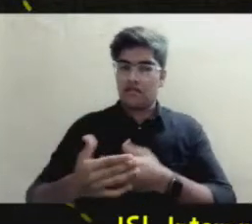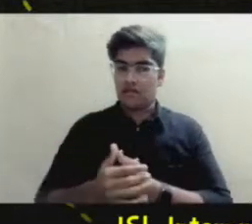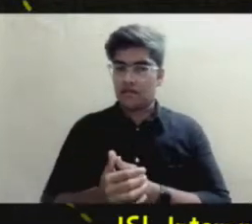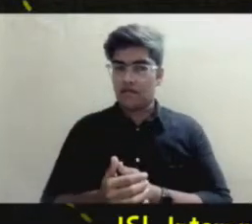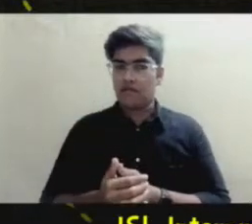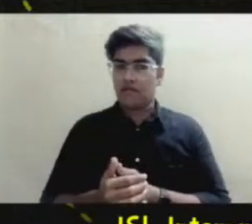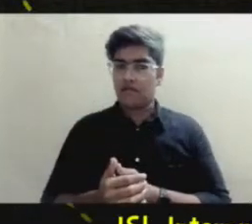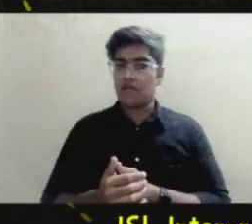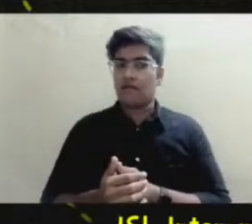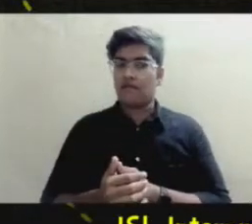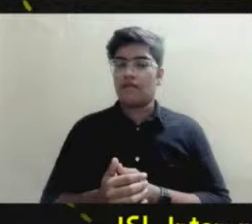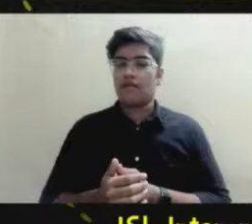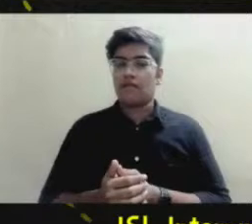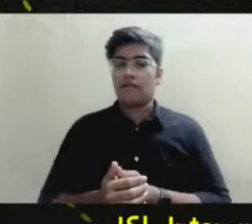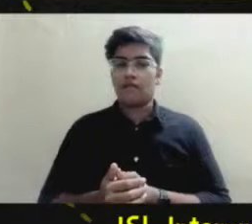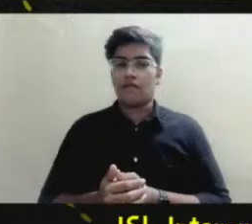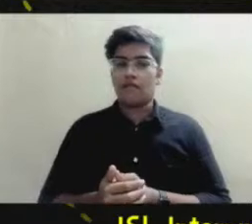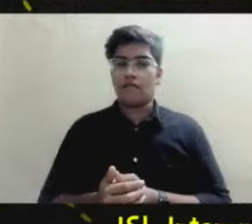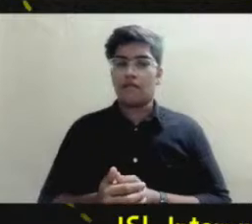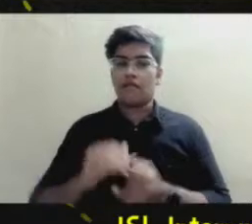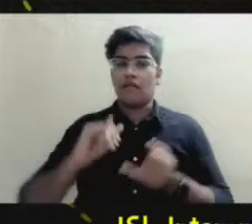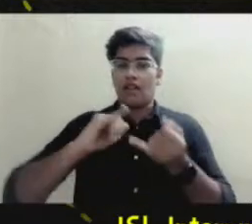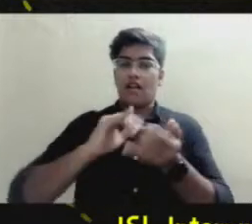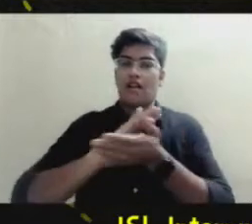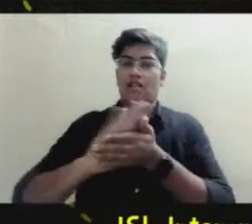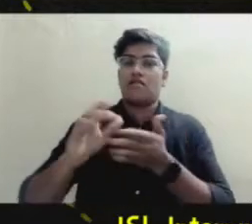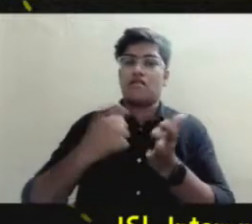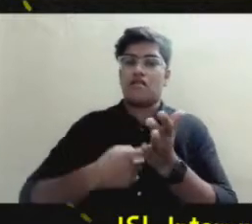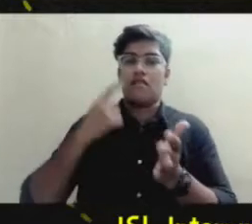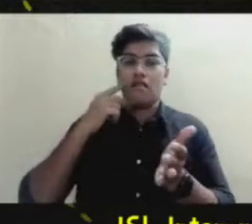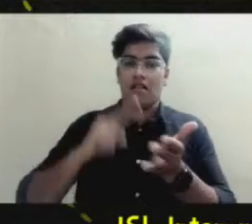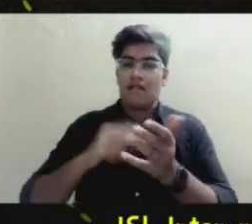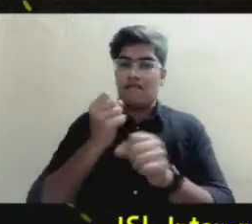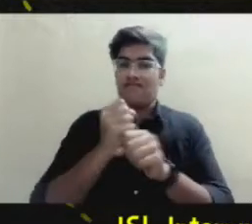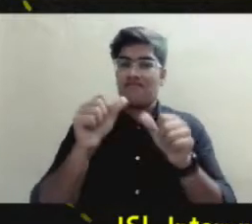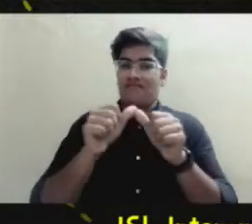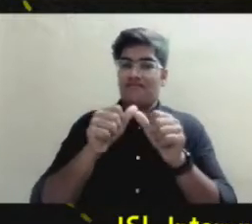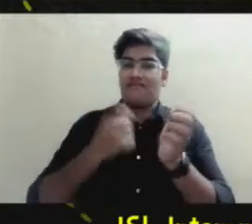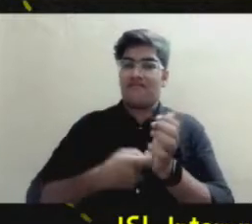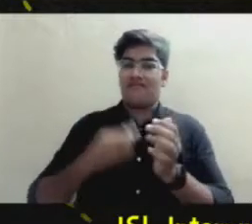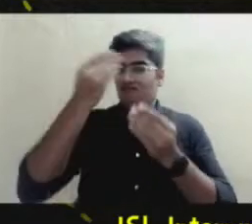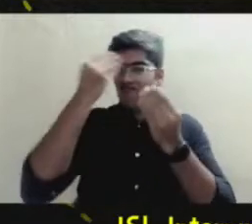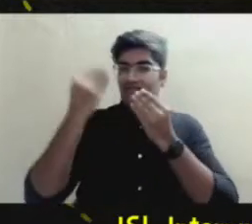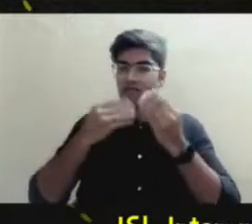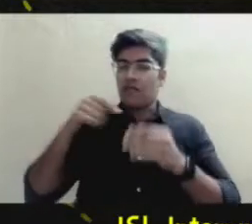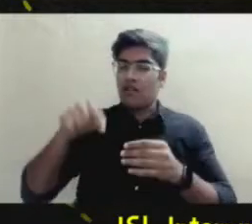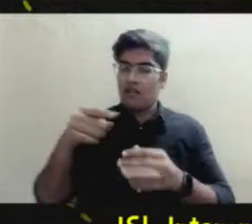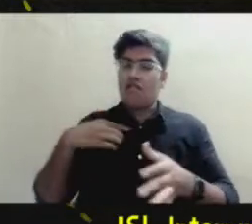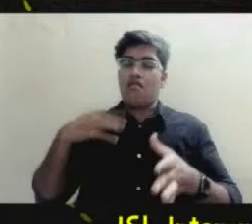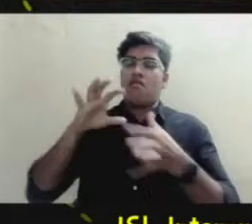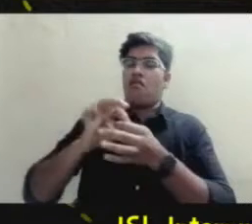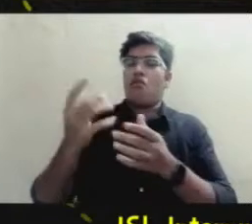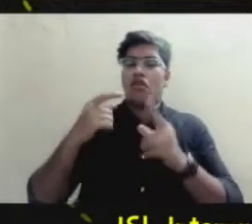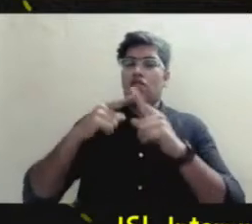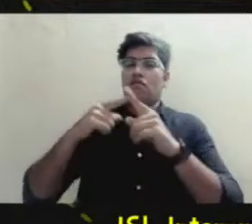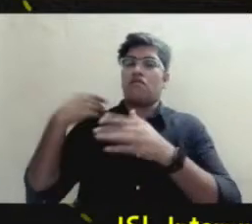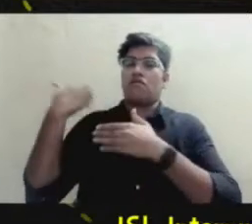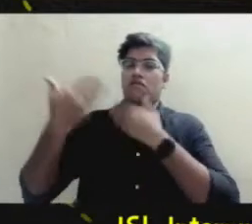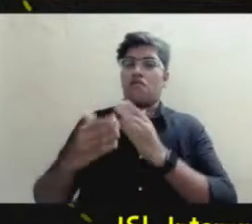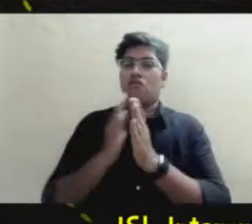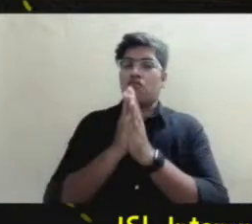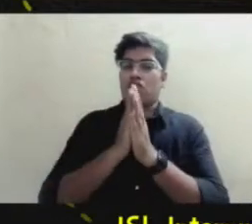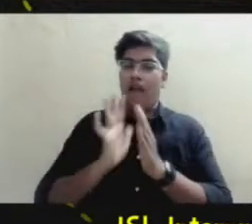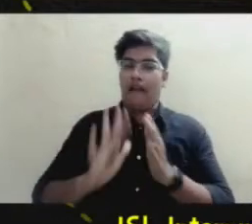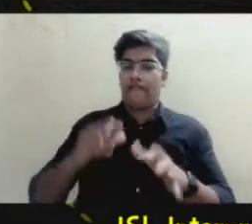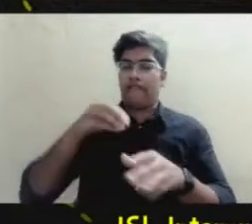earlier, Shringar is very much a part of bhakti as well. So when you talk of very